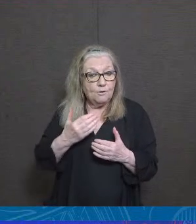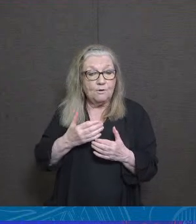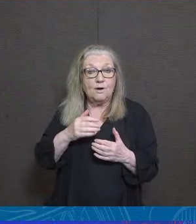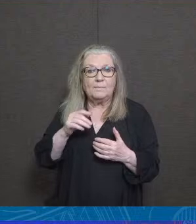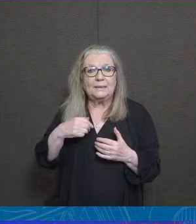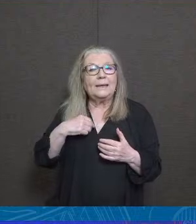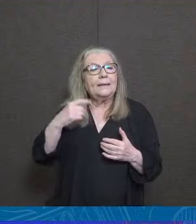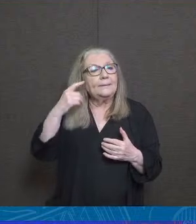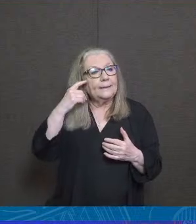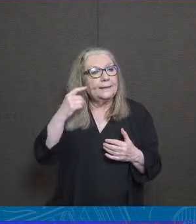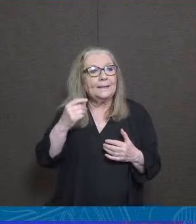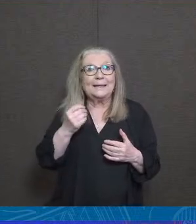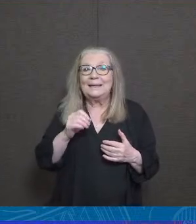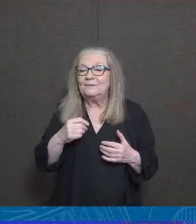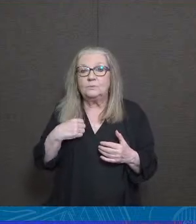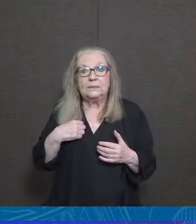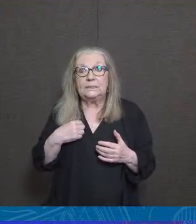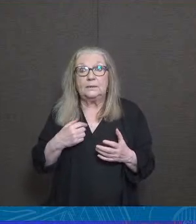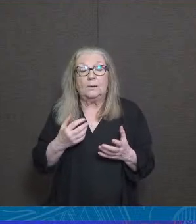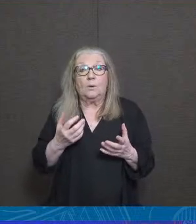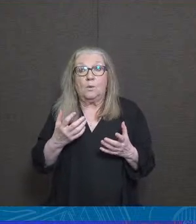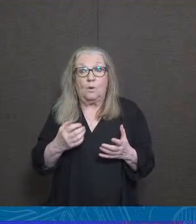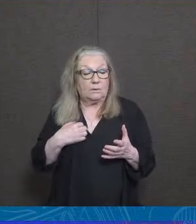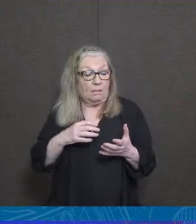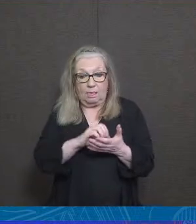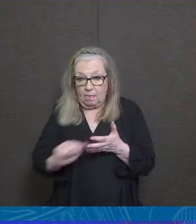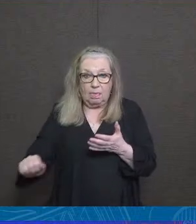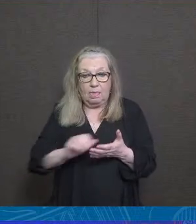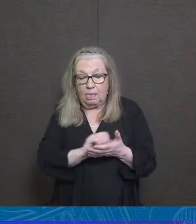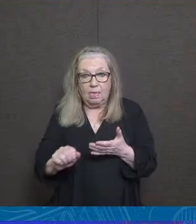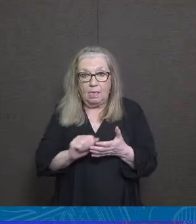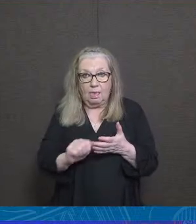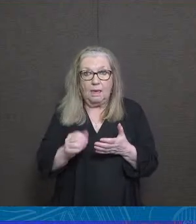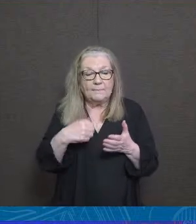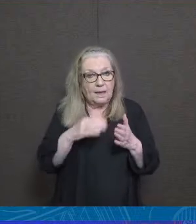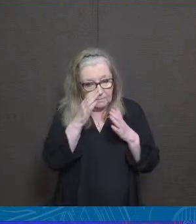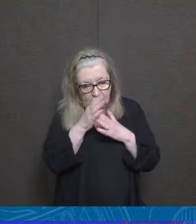very critical if we don't want the results to be totally biased.